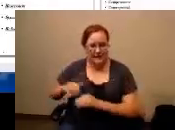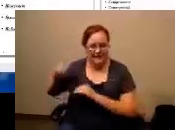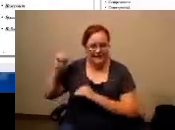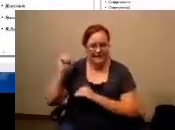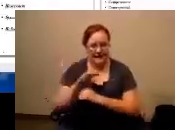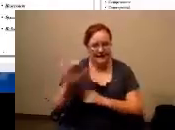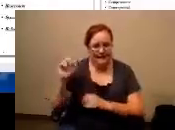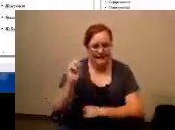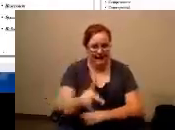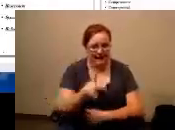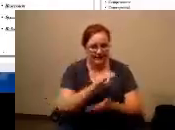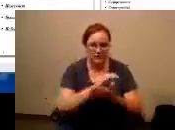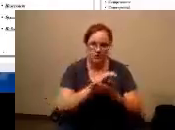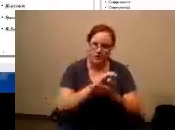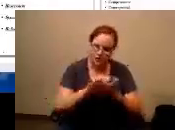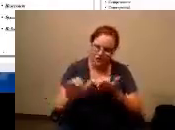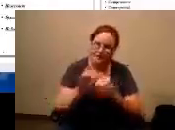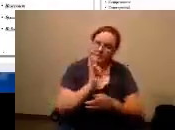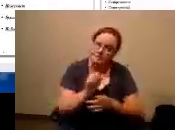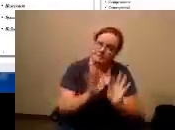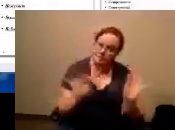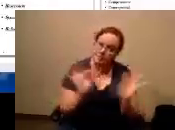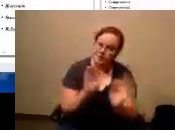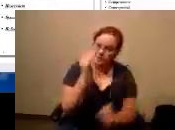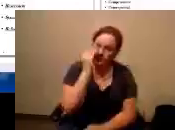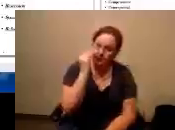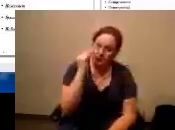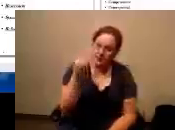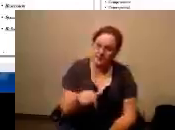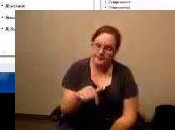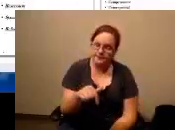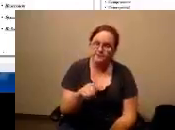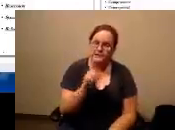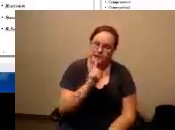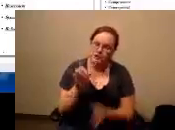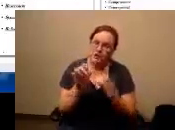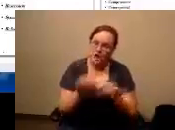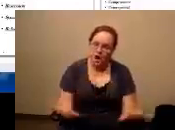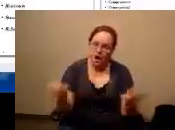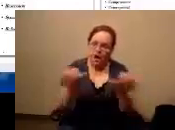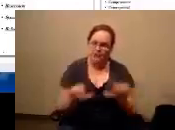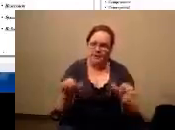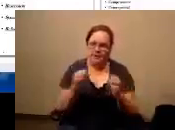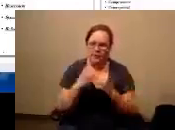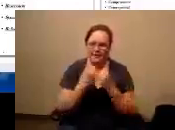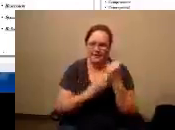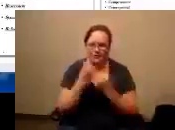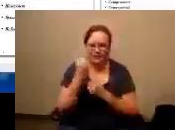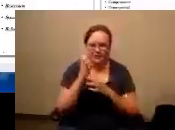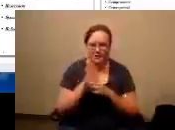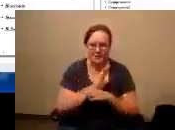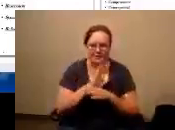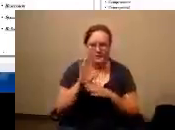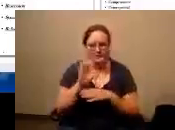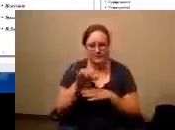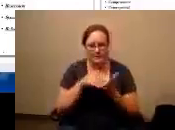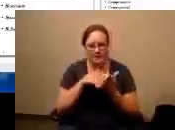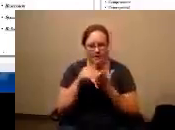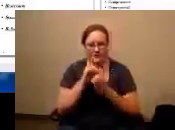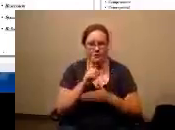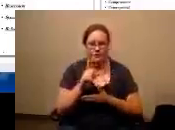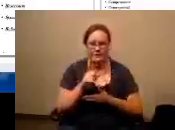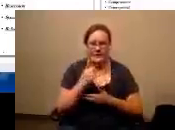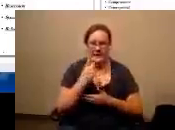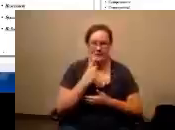is something that's very important to know. And this is so common in the construction business that often there's a red